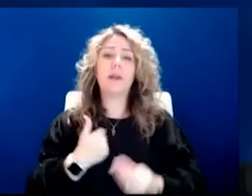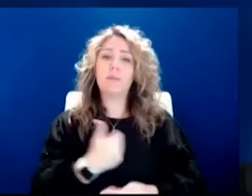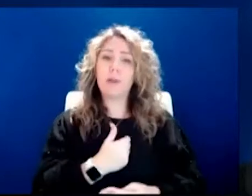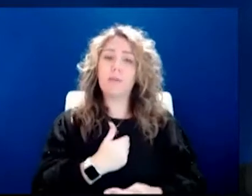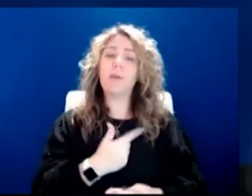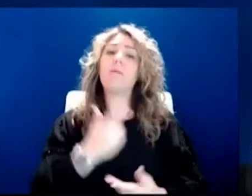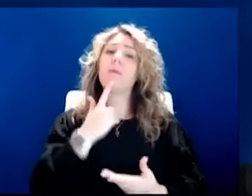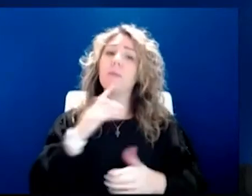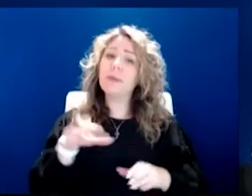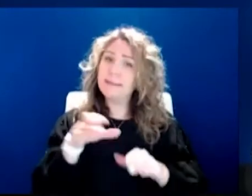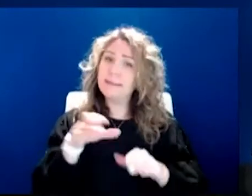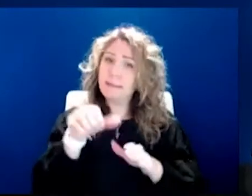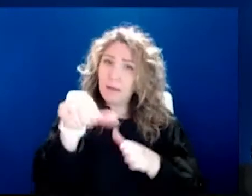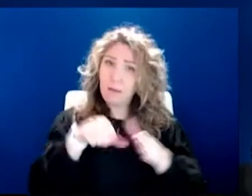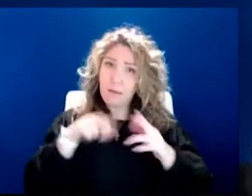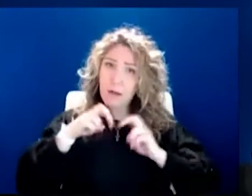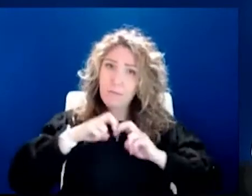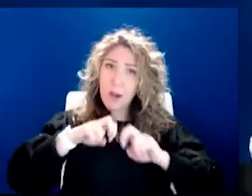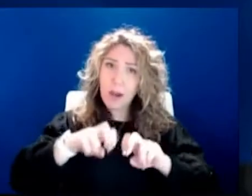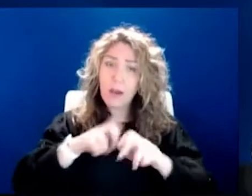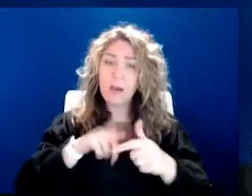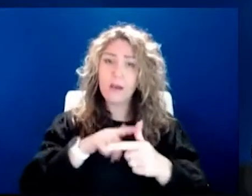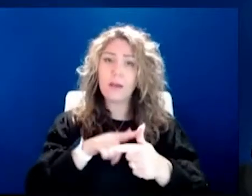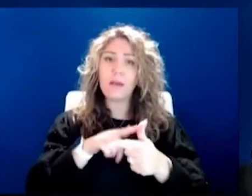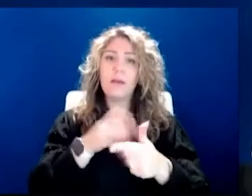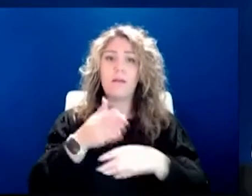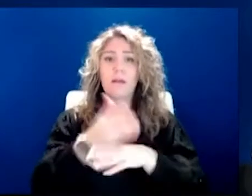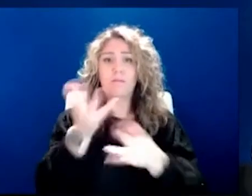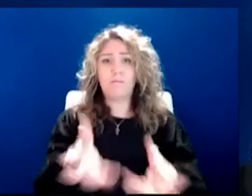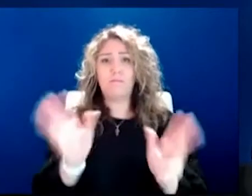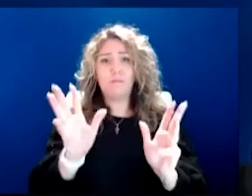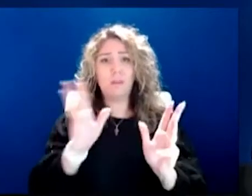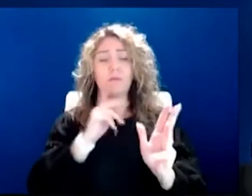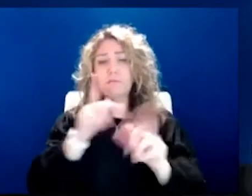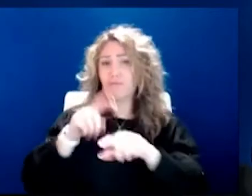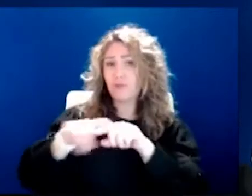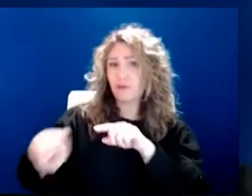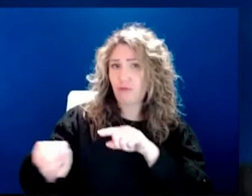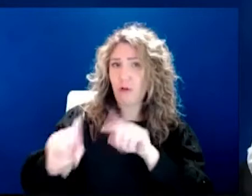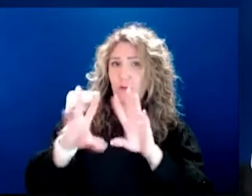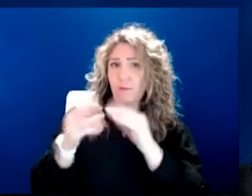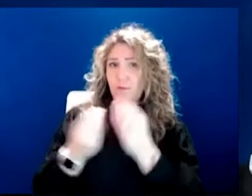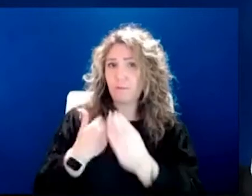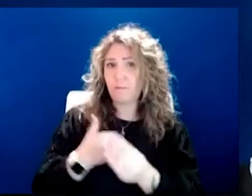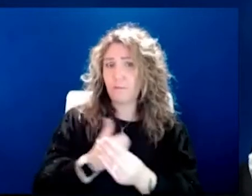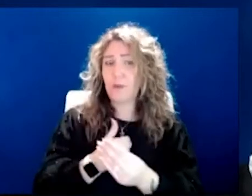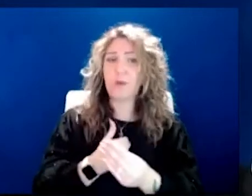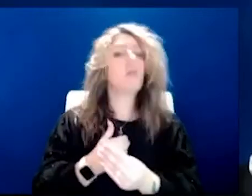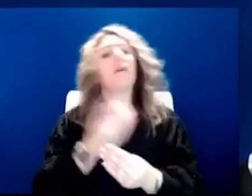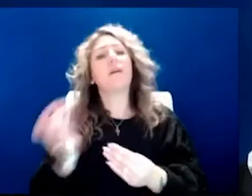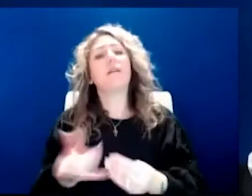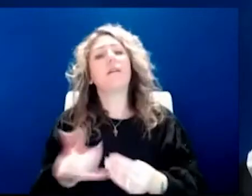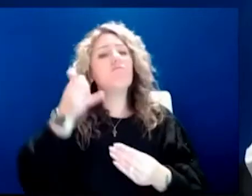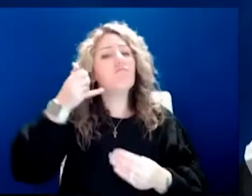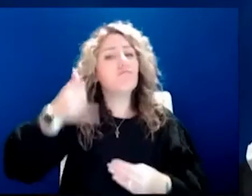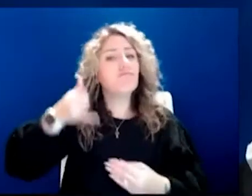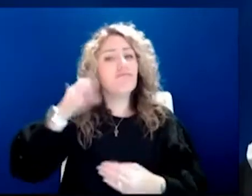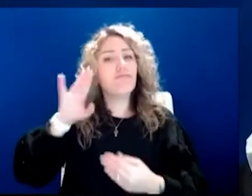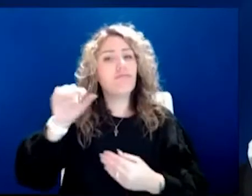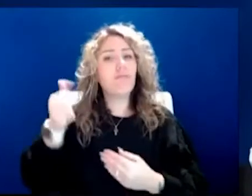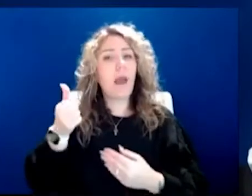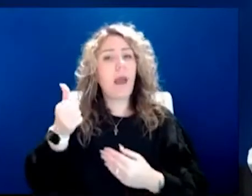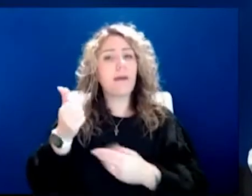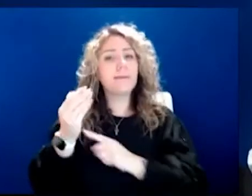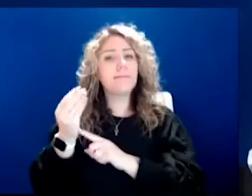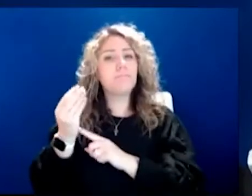on, and after I got done, I called the loved one and I put the phone close to the bag and just put it on speakerphone and just